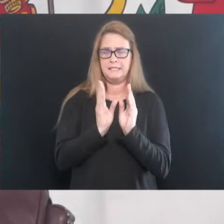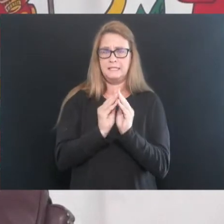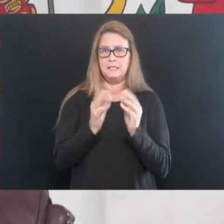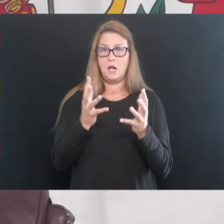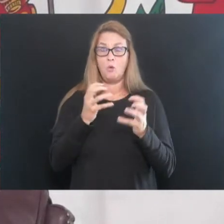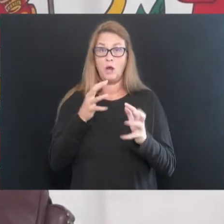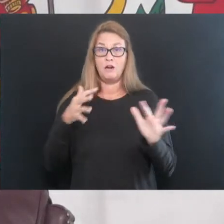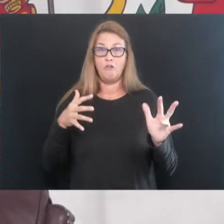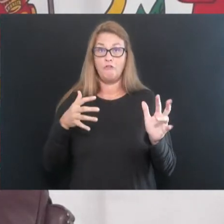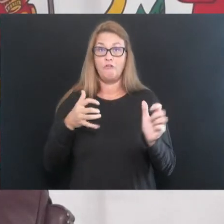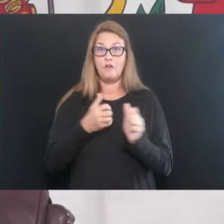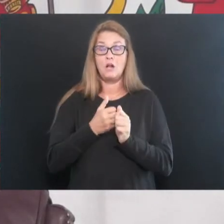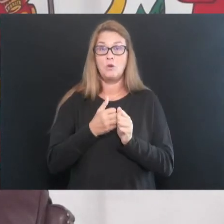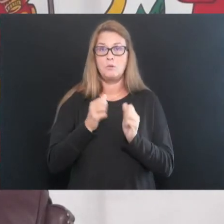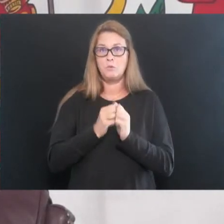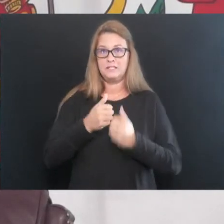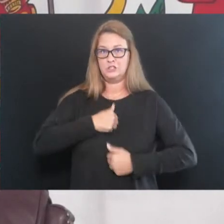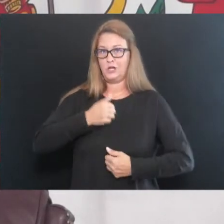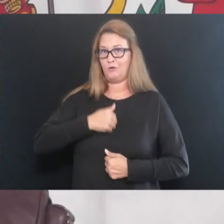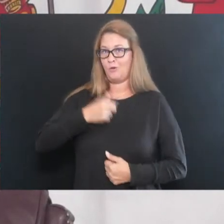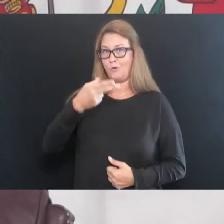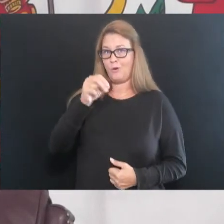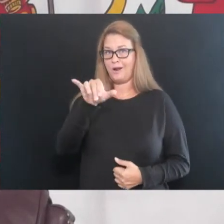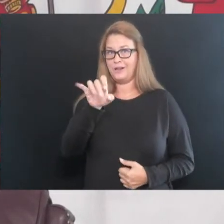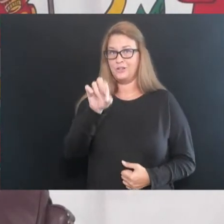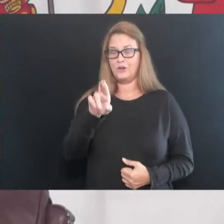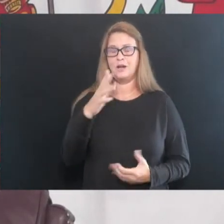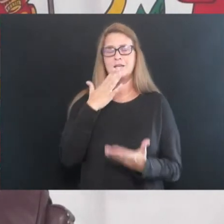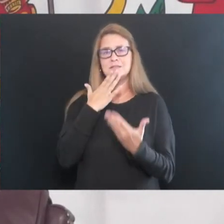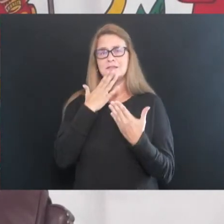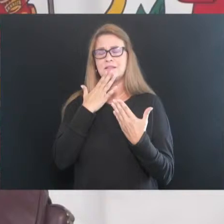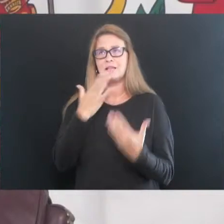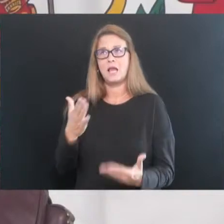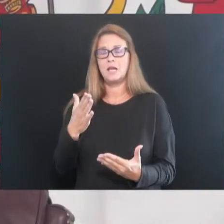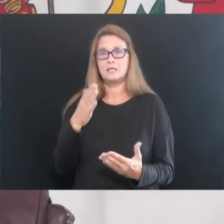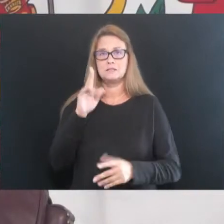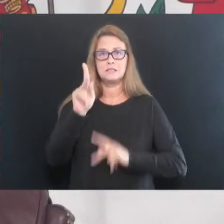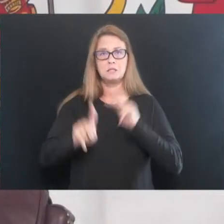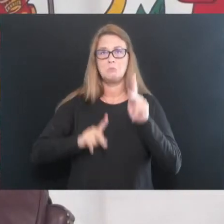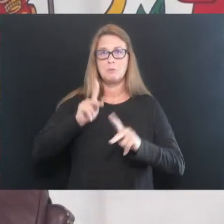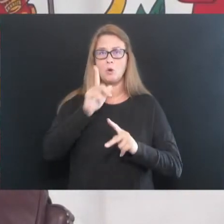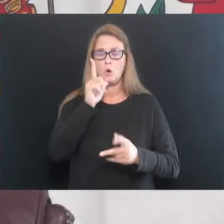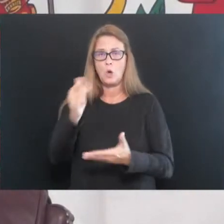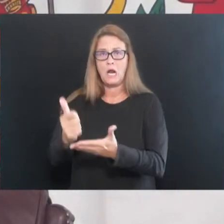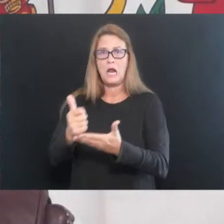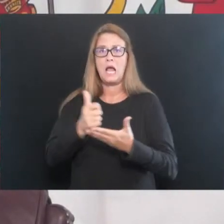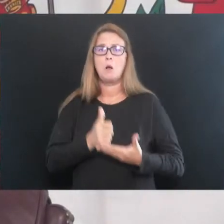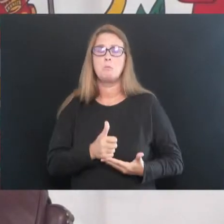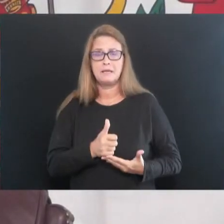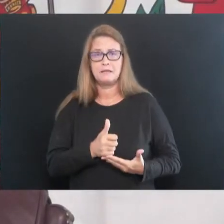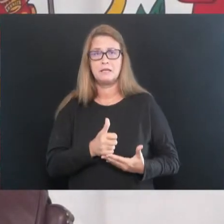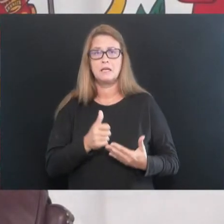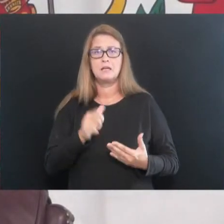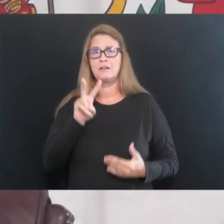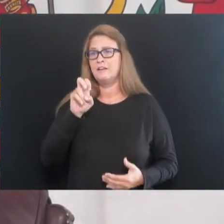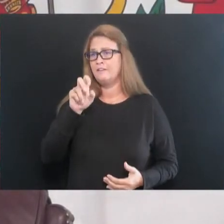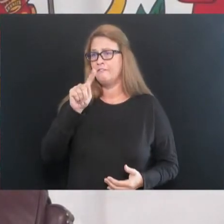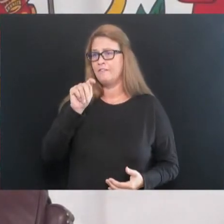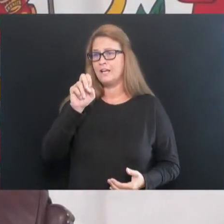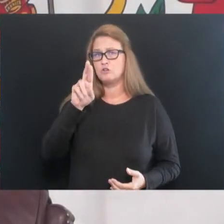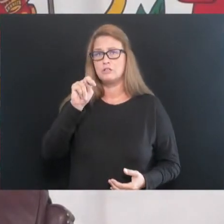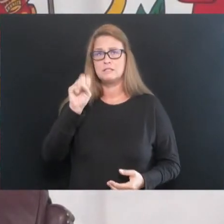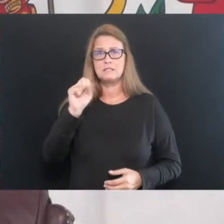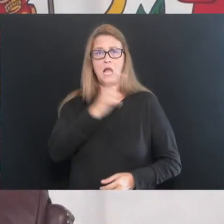up, General Hoyer, his thanks to all those that are helping, the vets at the VA